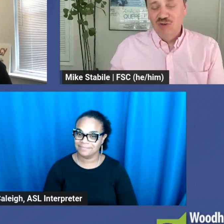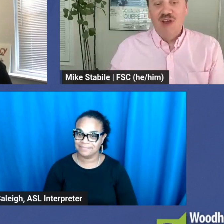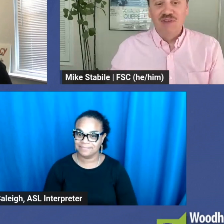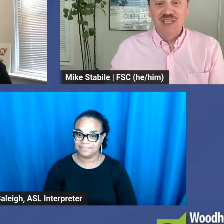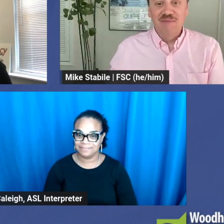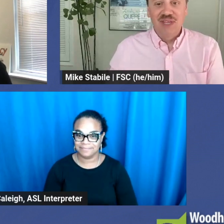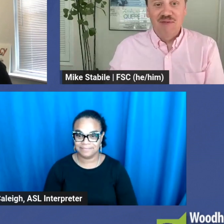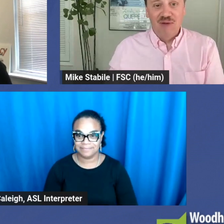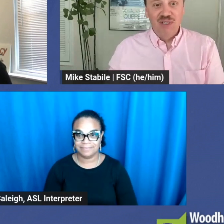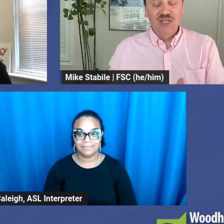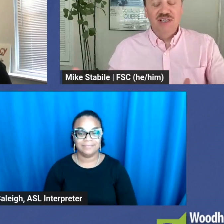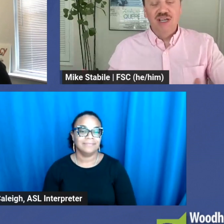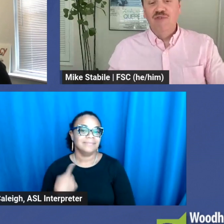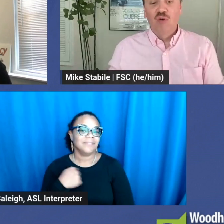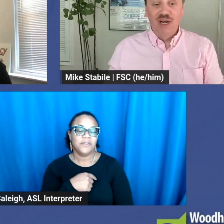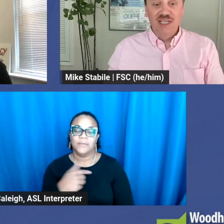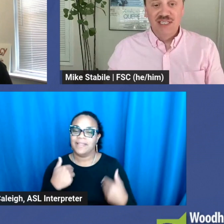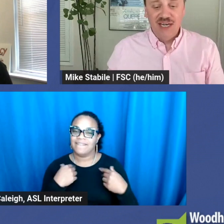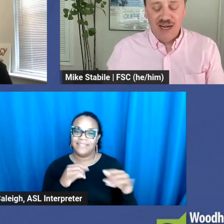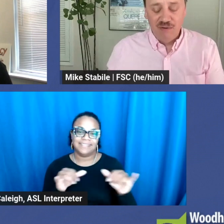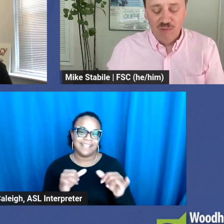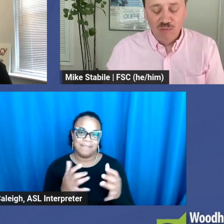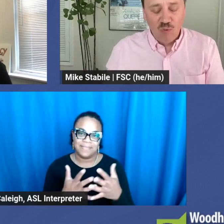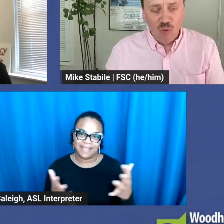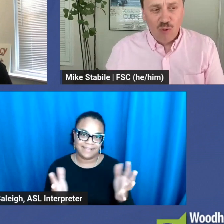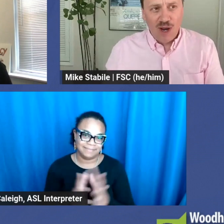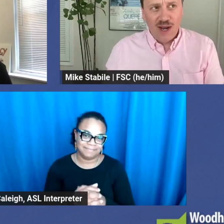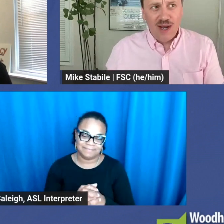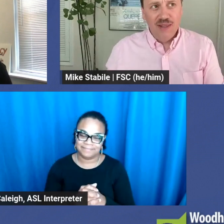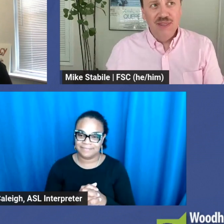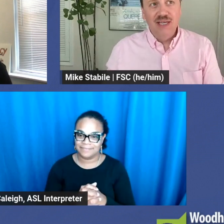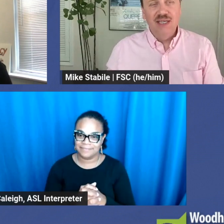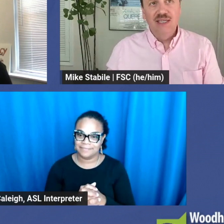We sort of have the same thing, right? Which is, if you were in a state